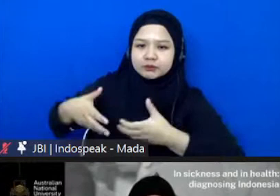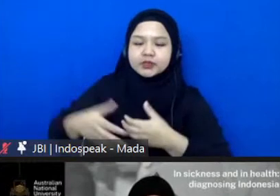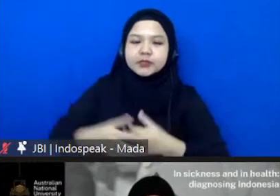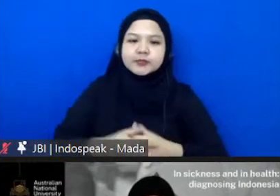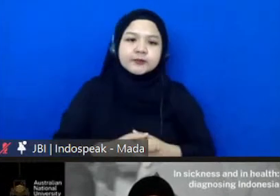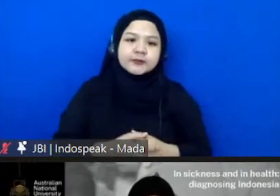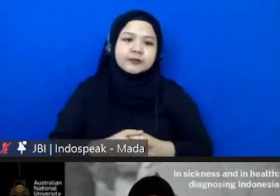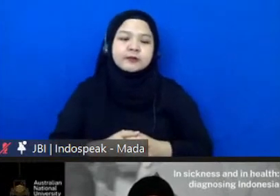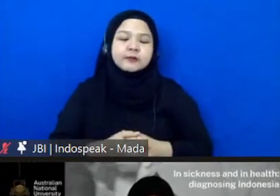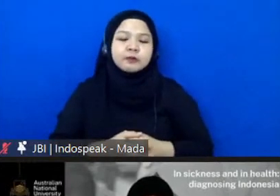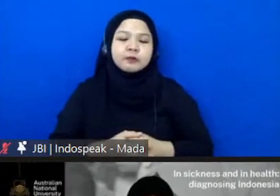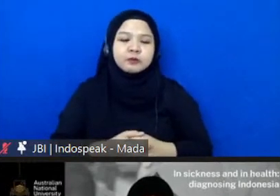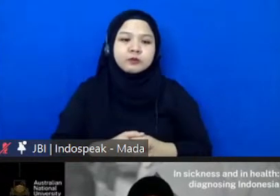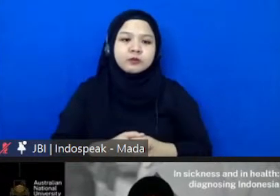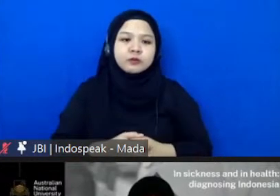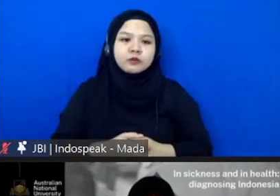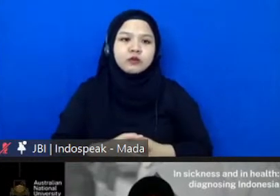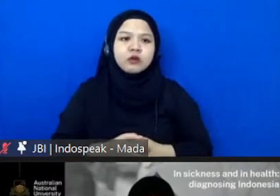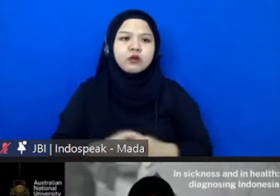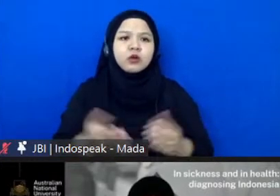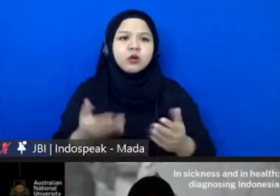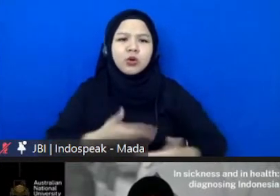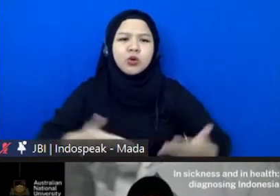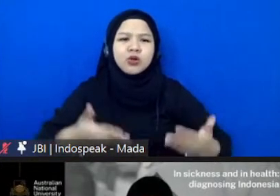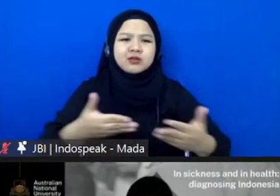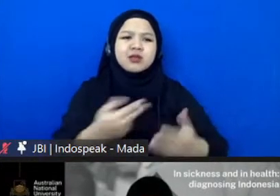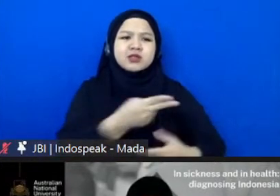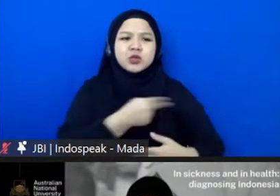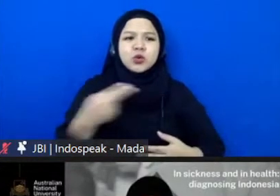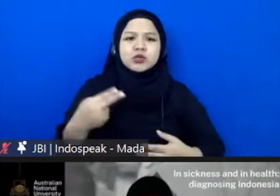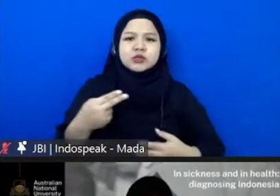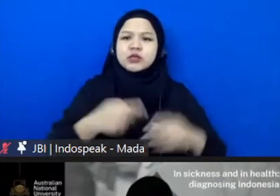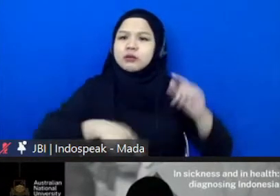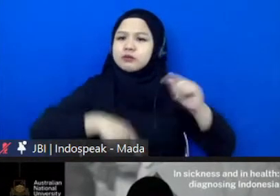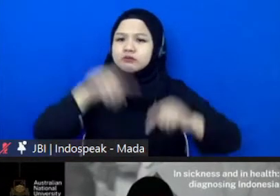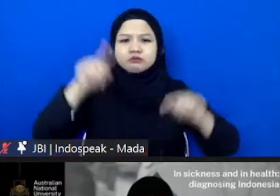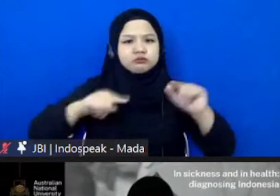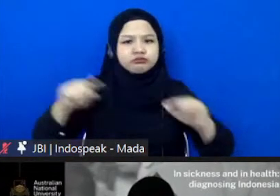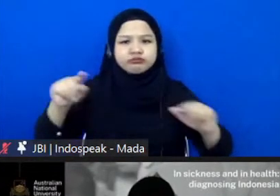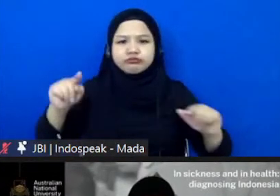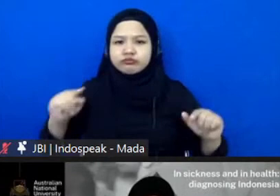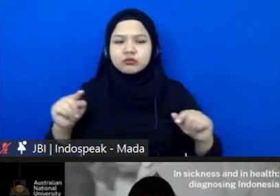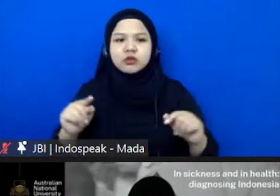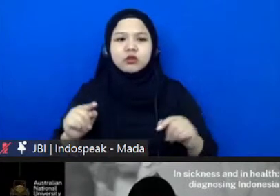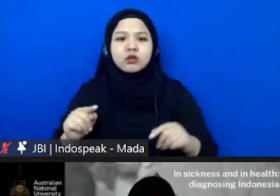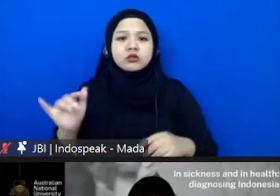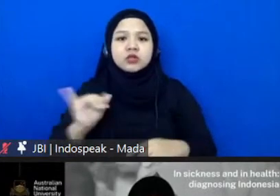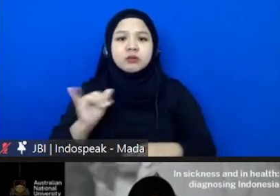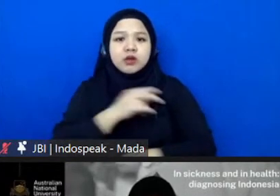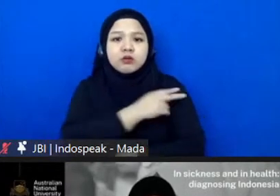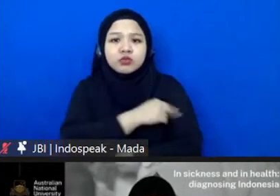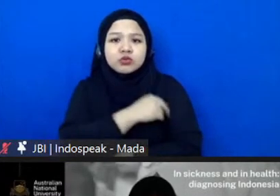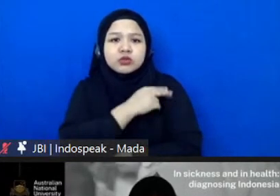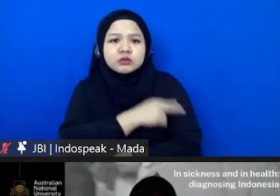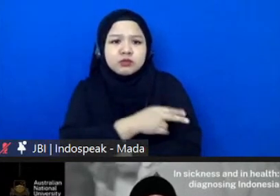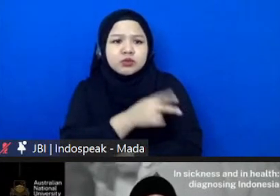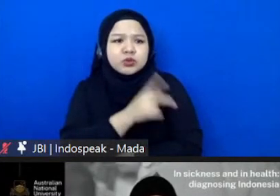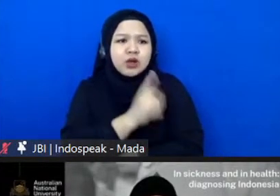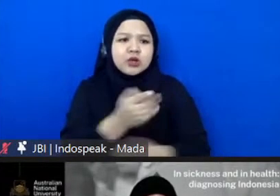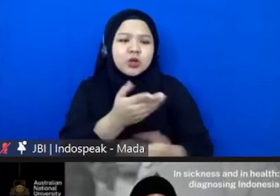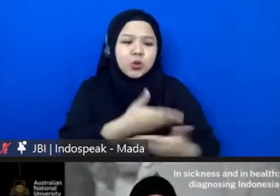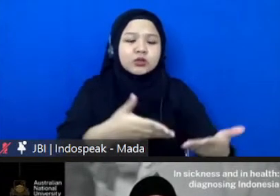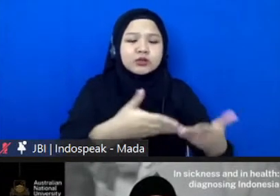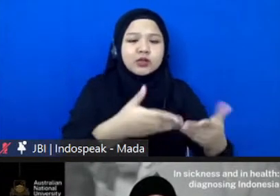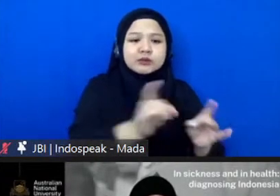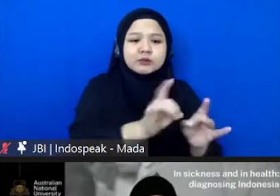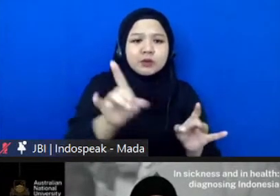the Indonesian contexts are very diverse. So I think Mbak Dia mentioned even Puskesmas, they do have their own context, and we need to take